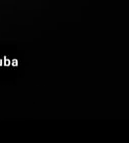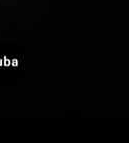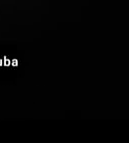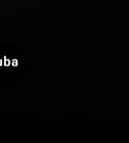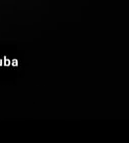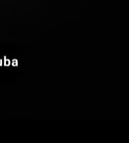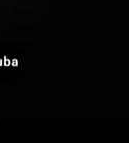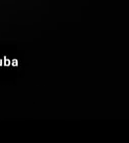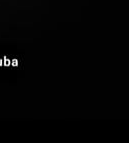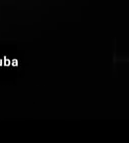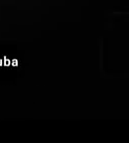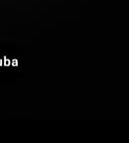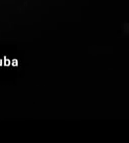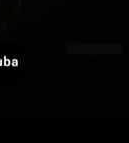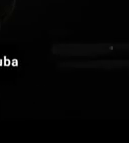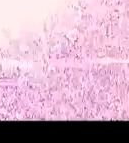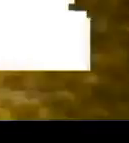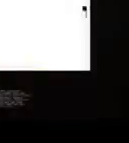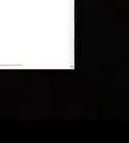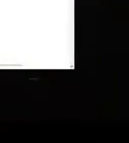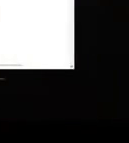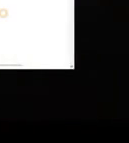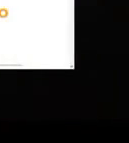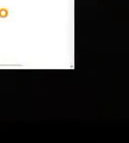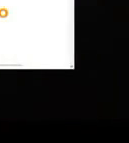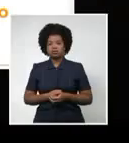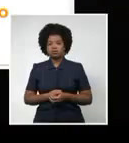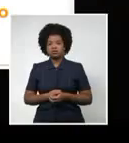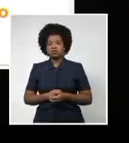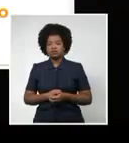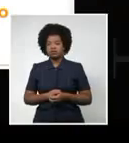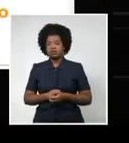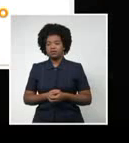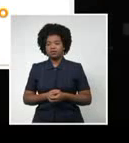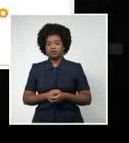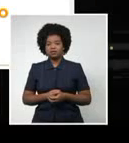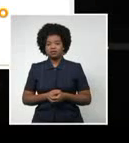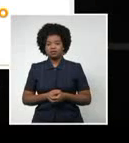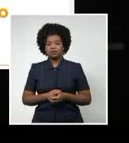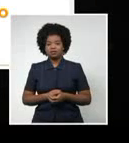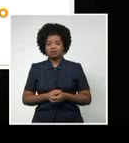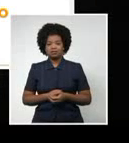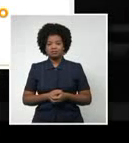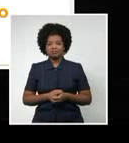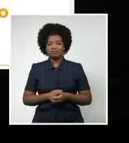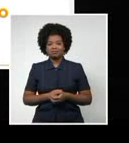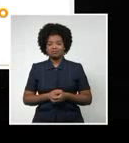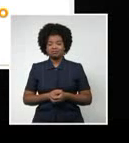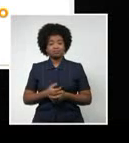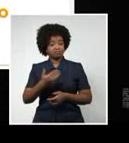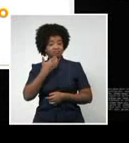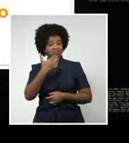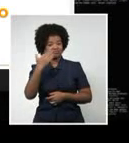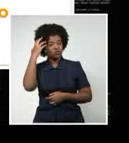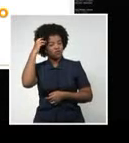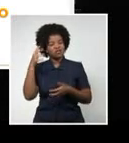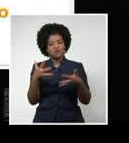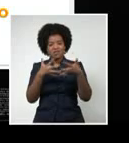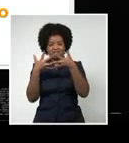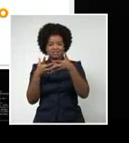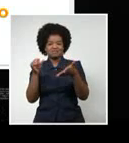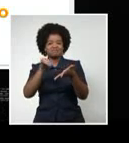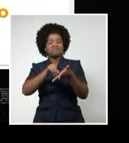in Cuba, but they did some bad things in Cuba. Y como la trama era tan buena, el gobierno de Estados Unidos implicó también a